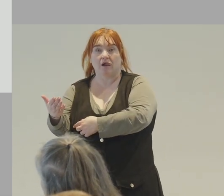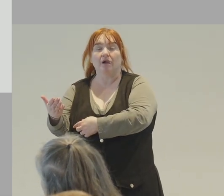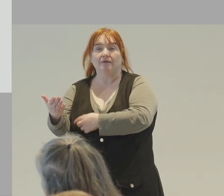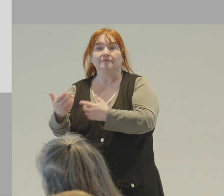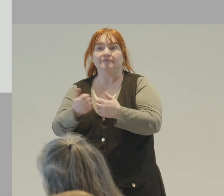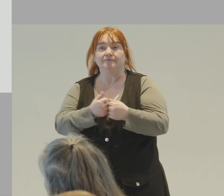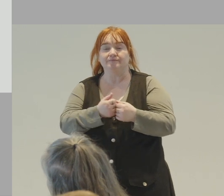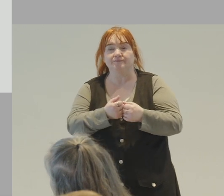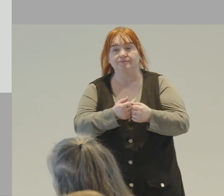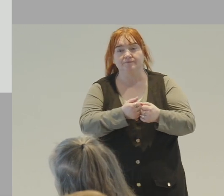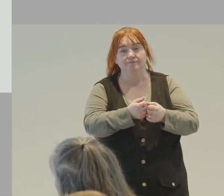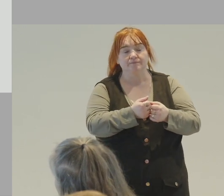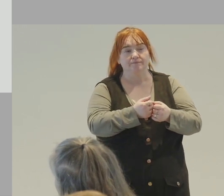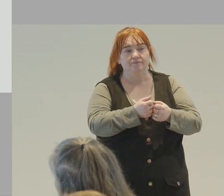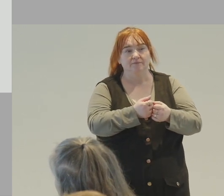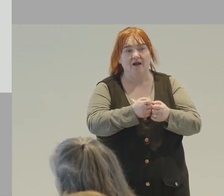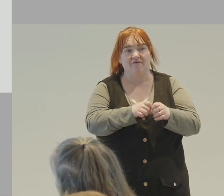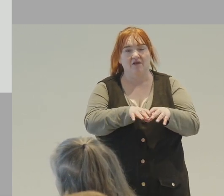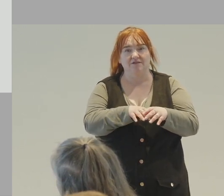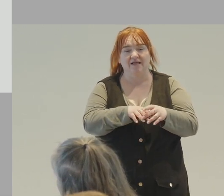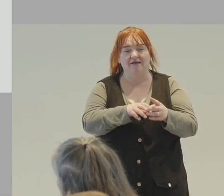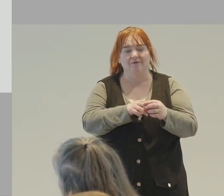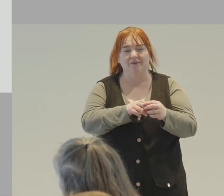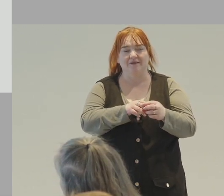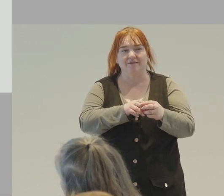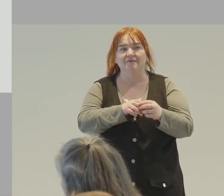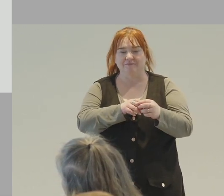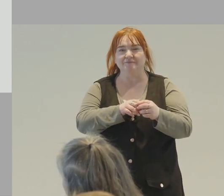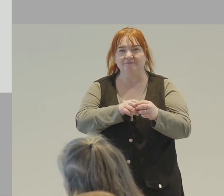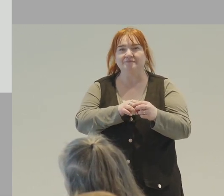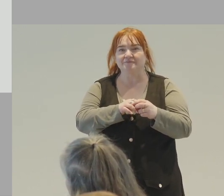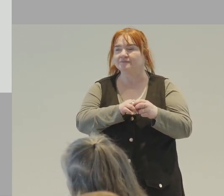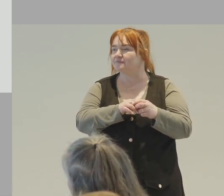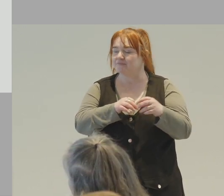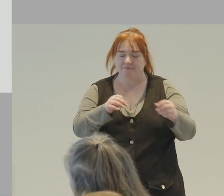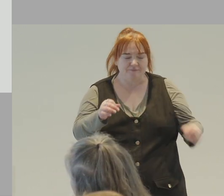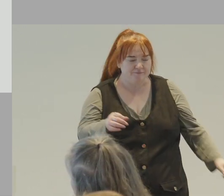need to meet that lower earnings limit, so it's okay that they're on benefits this year.